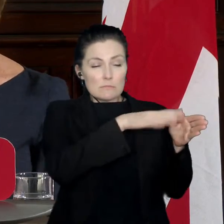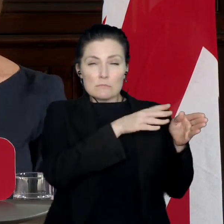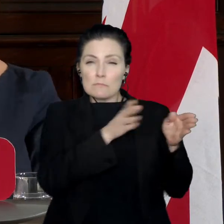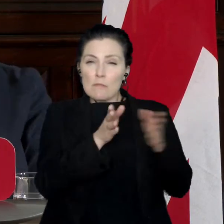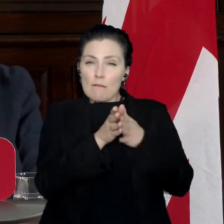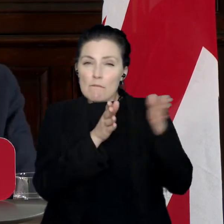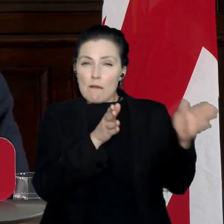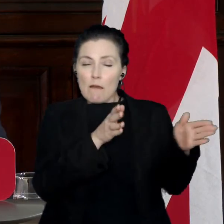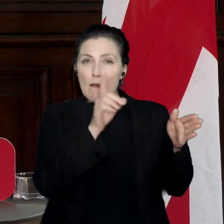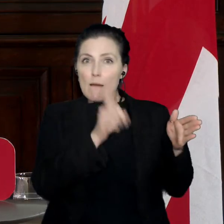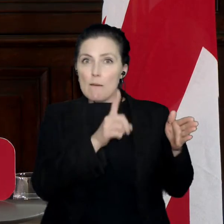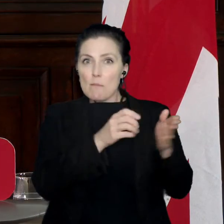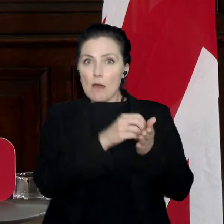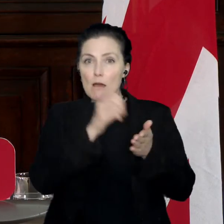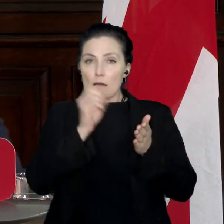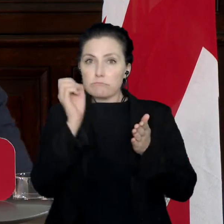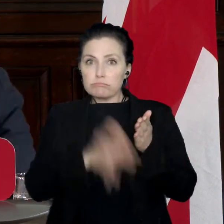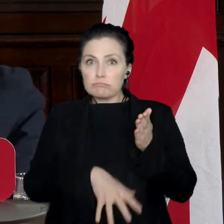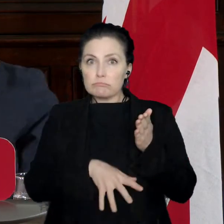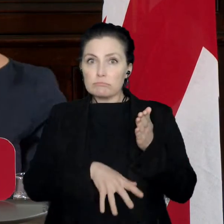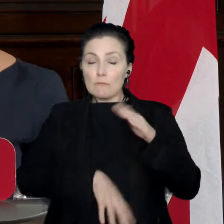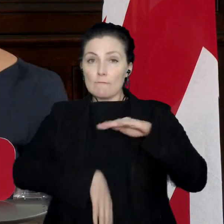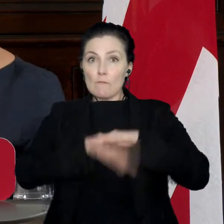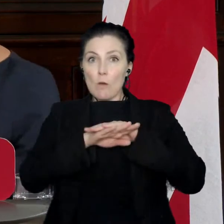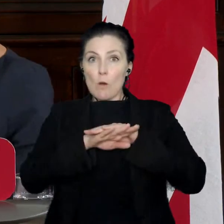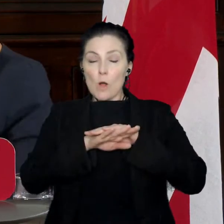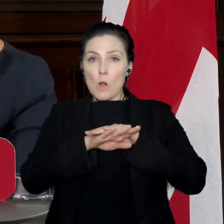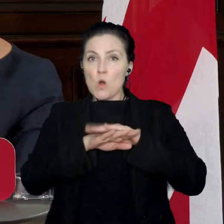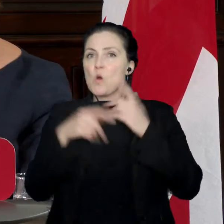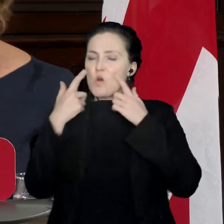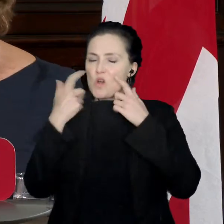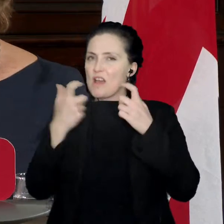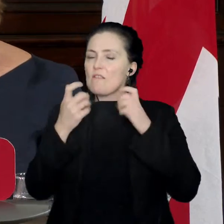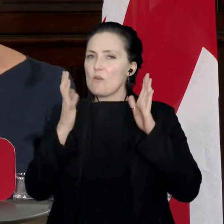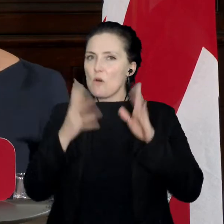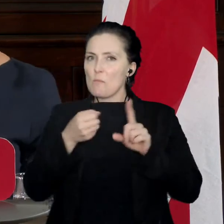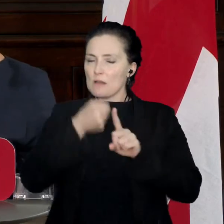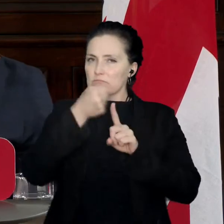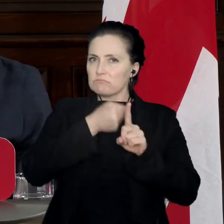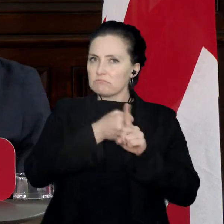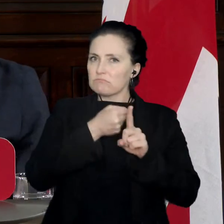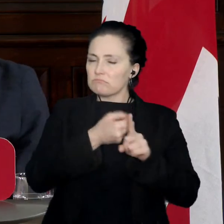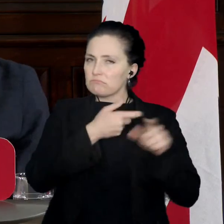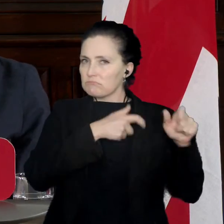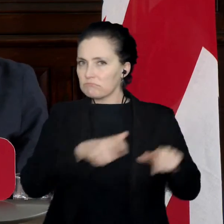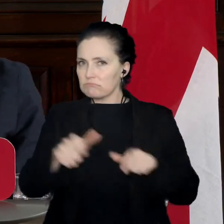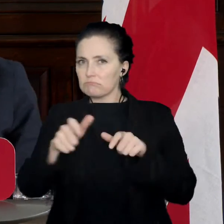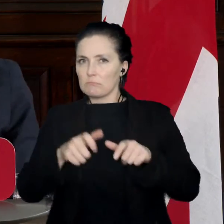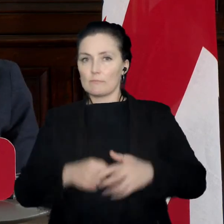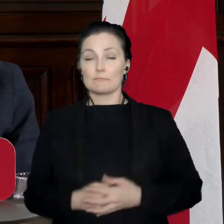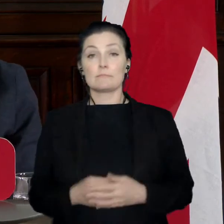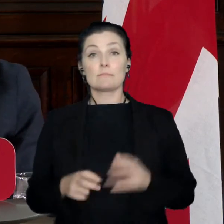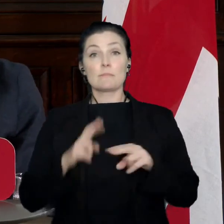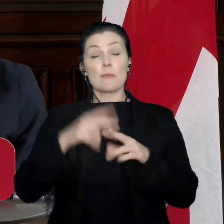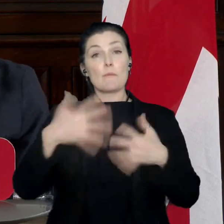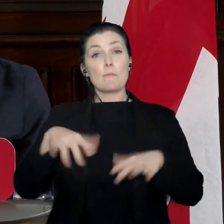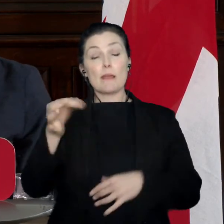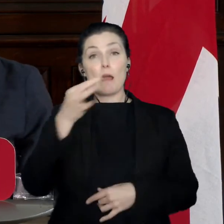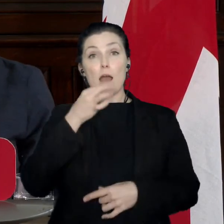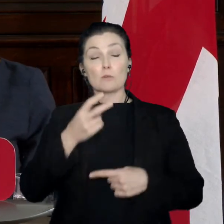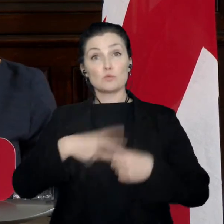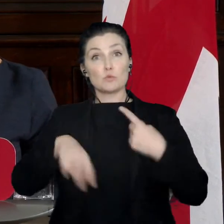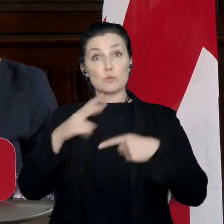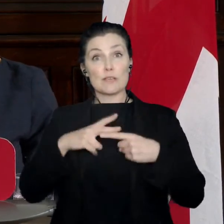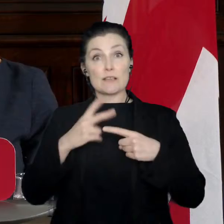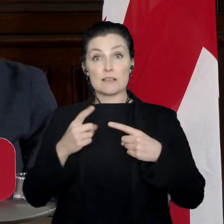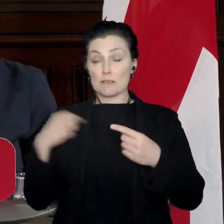the accelerator. But if you'd asked me 2 years ago, what would it be like today? I would have